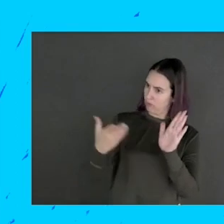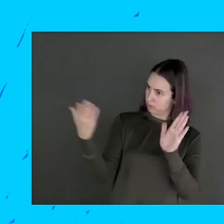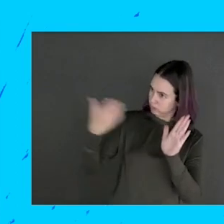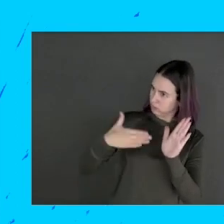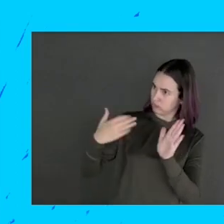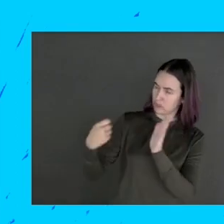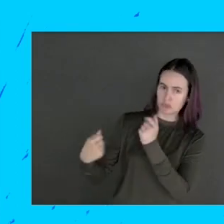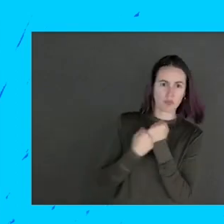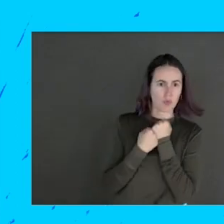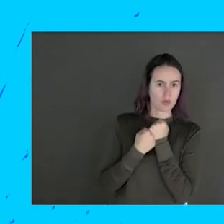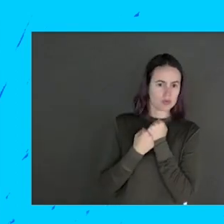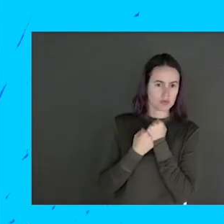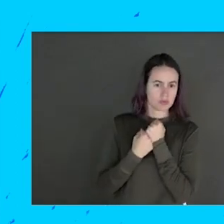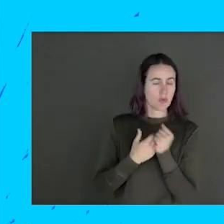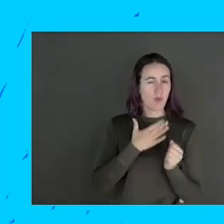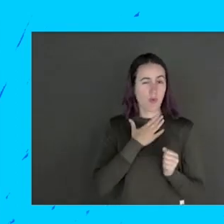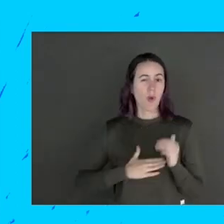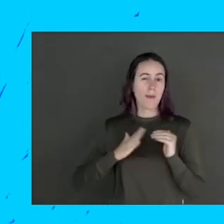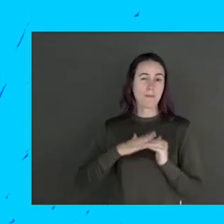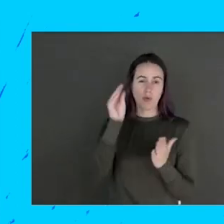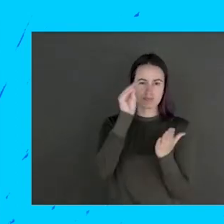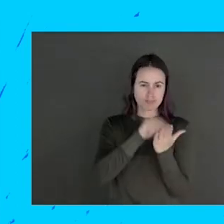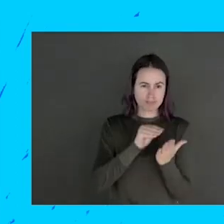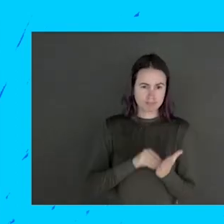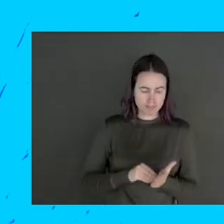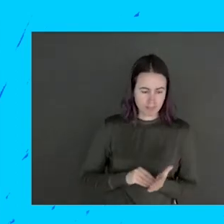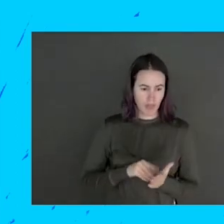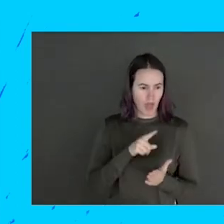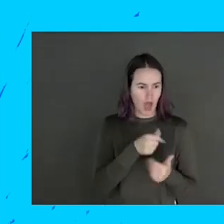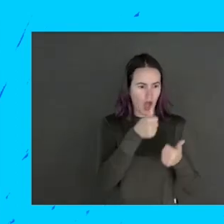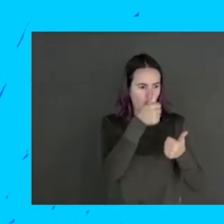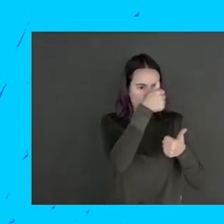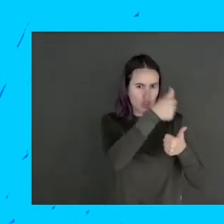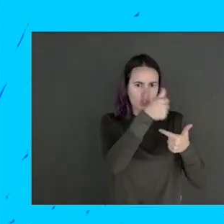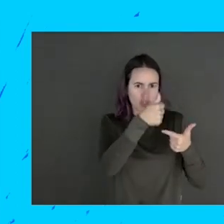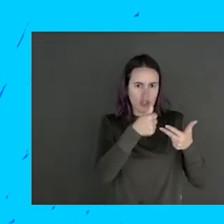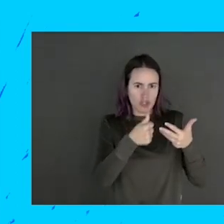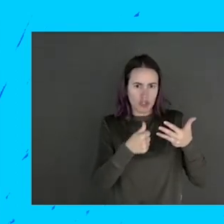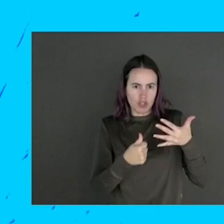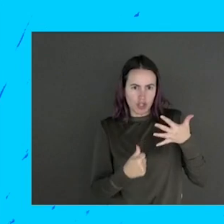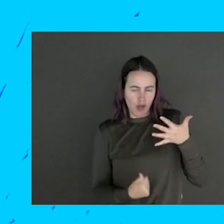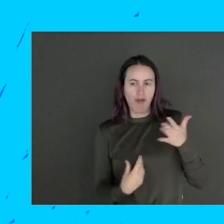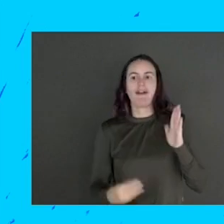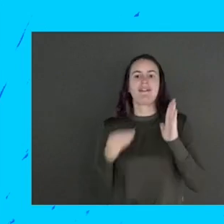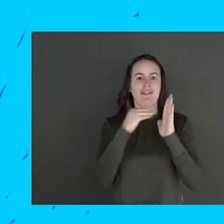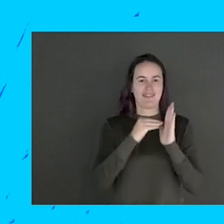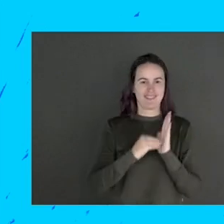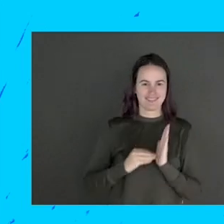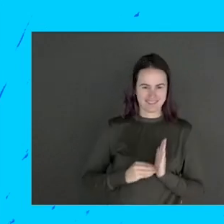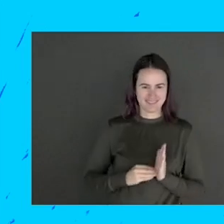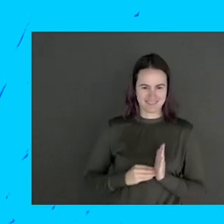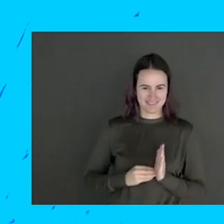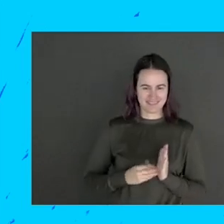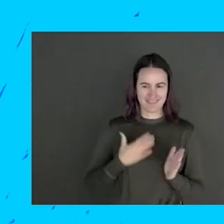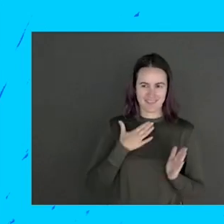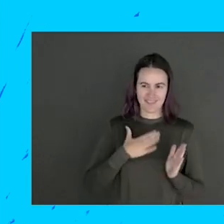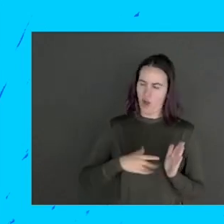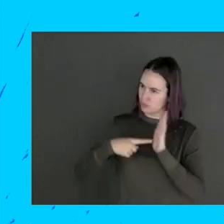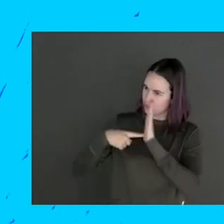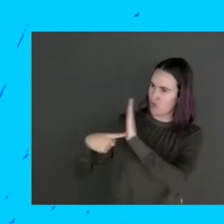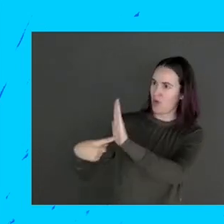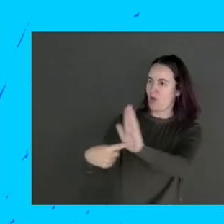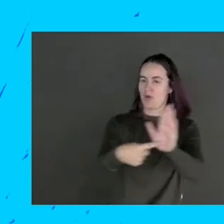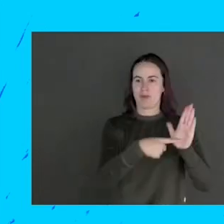in documenting our successes and be able to ensure that we are visible in the